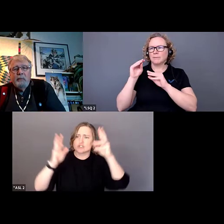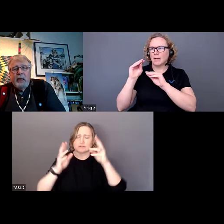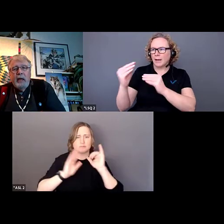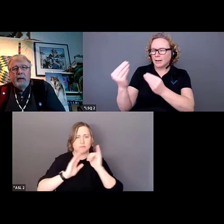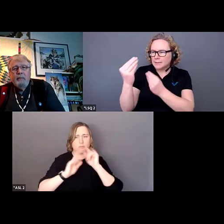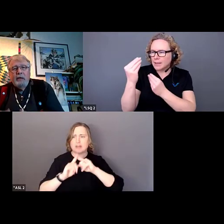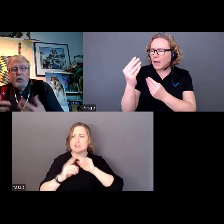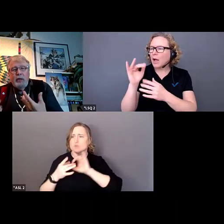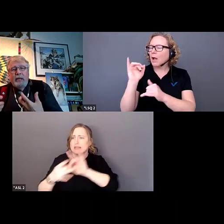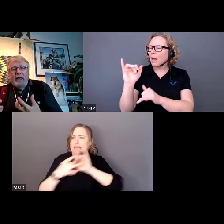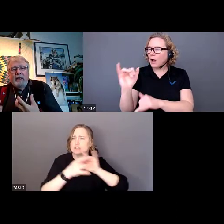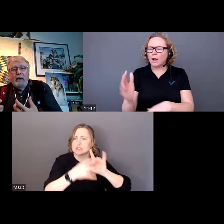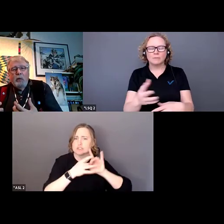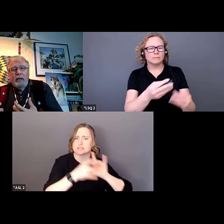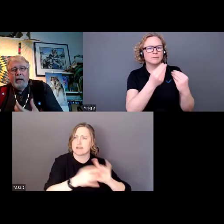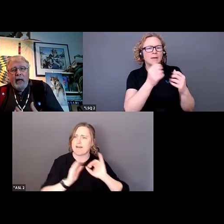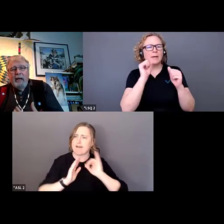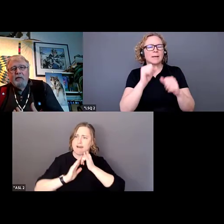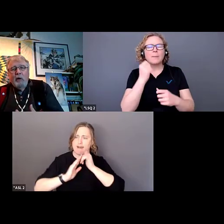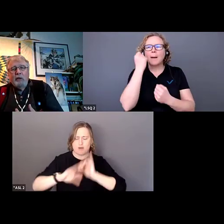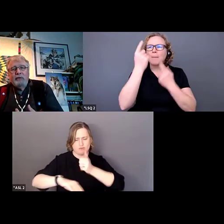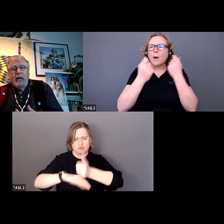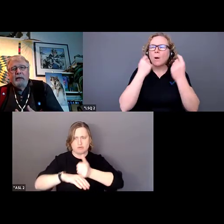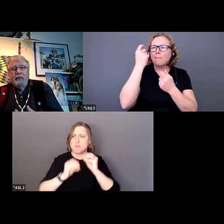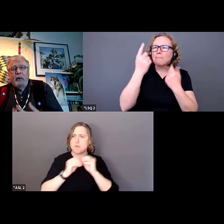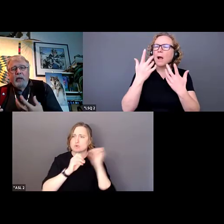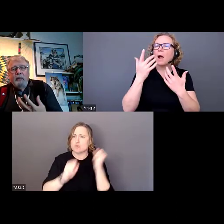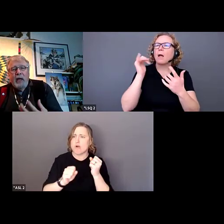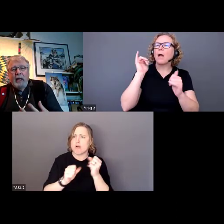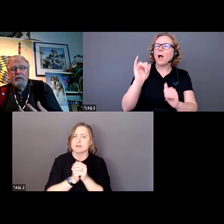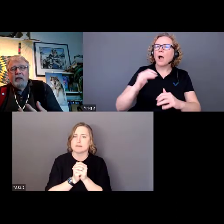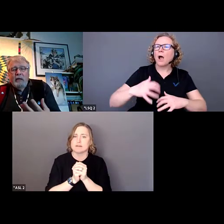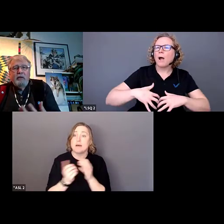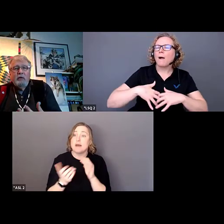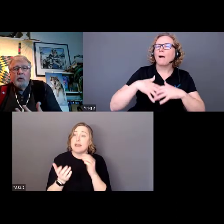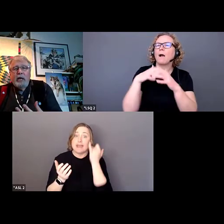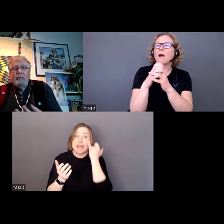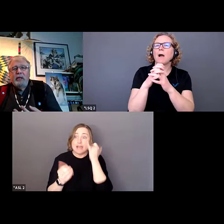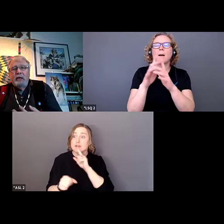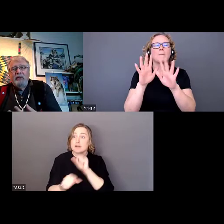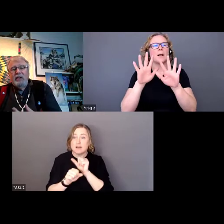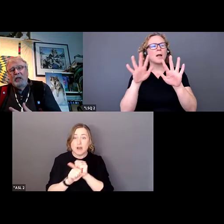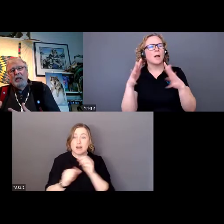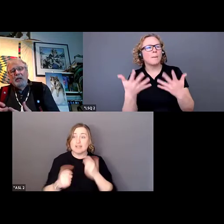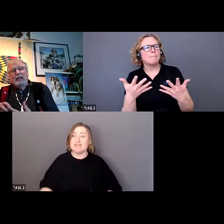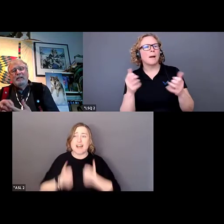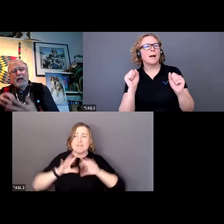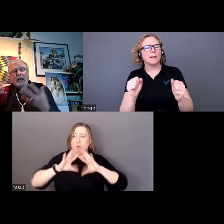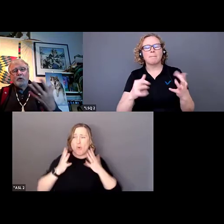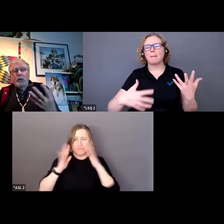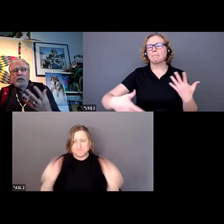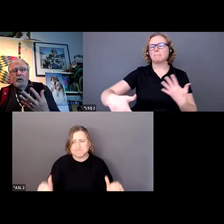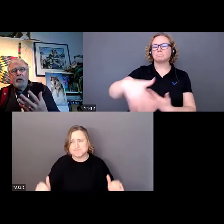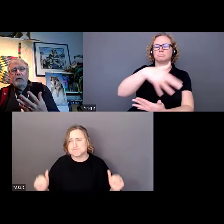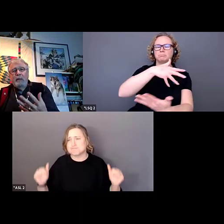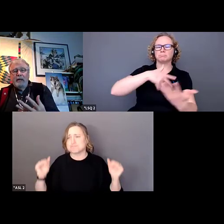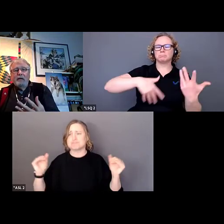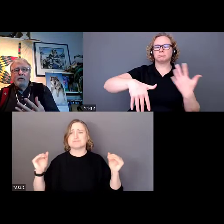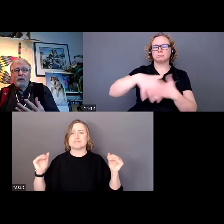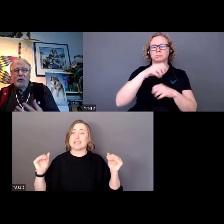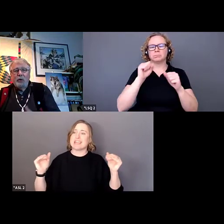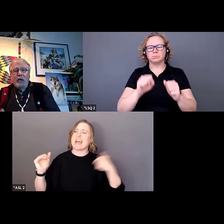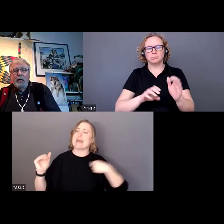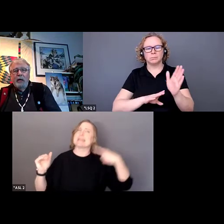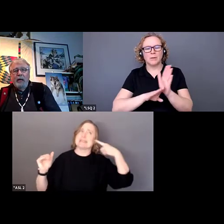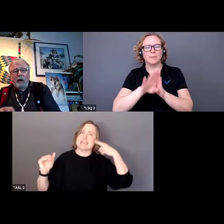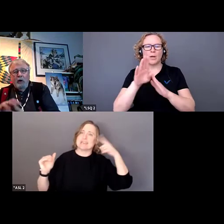relations. And by doing that, we enhance all of life, and we enhance, and this is what I believe in is actually what Creator meant